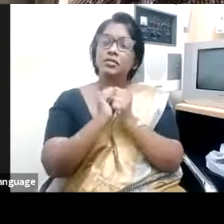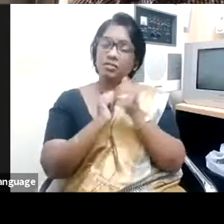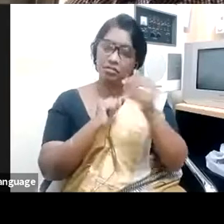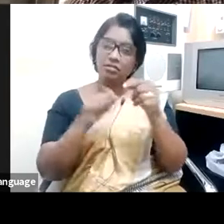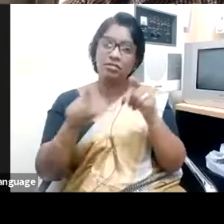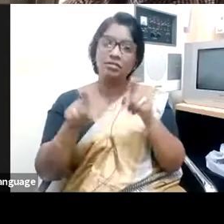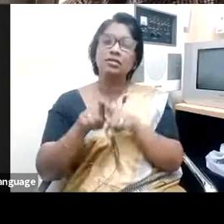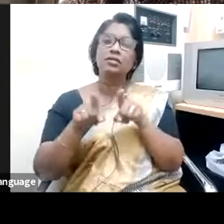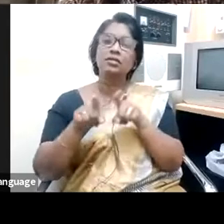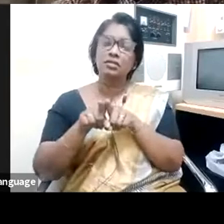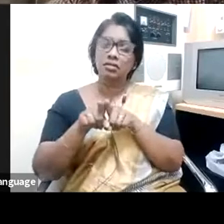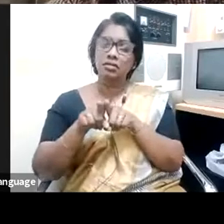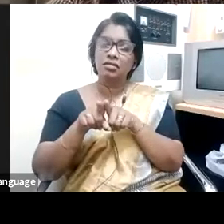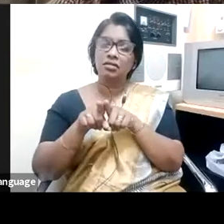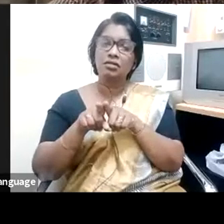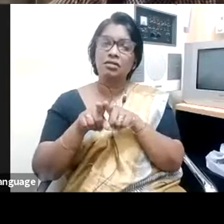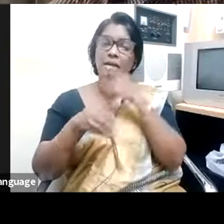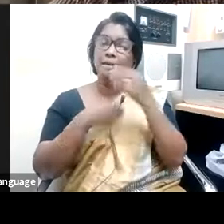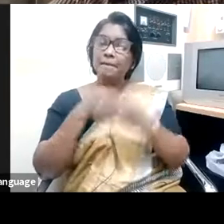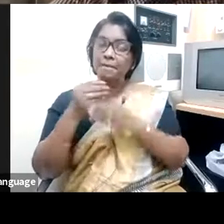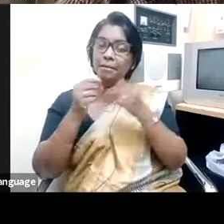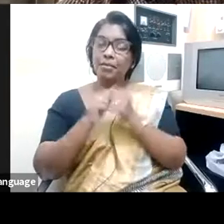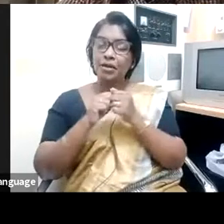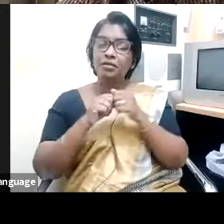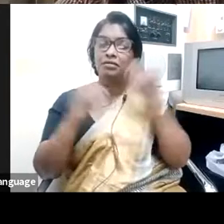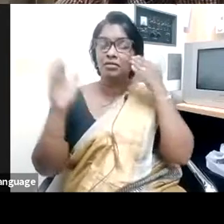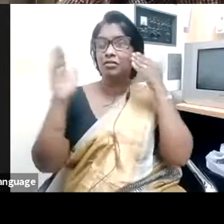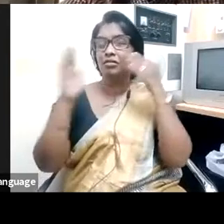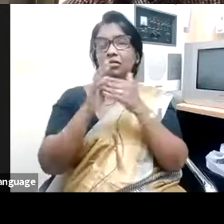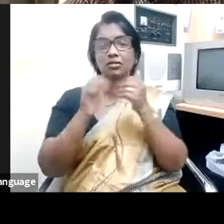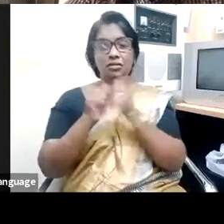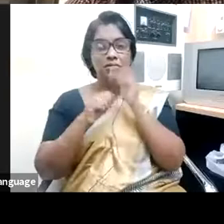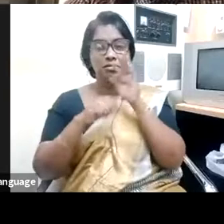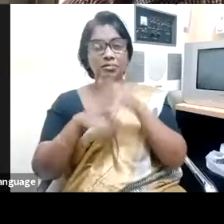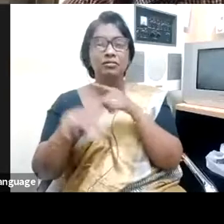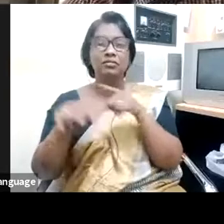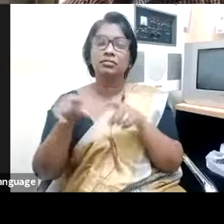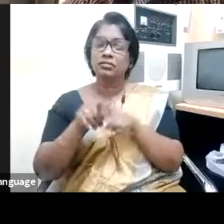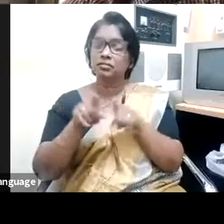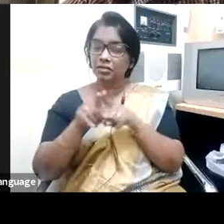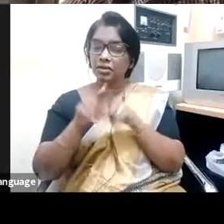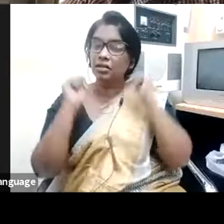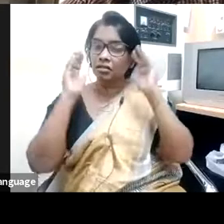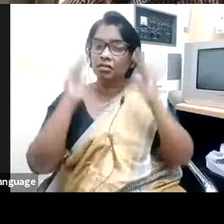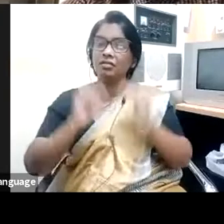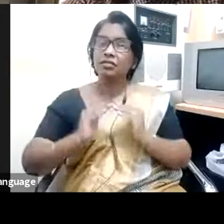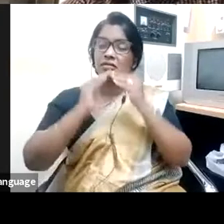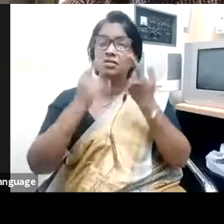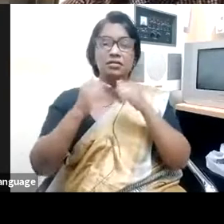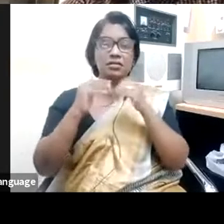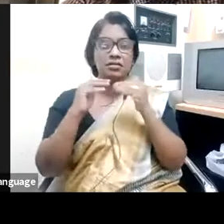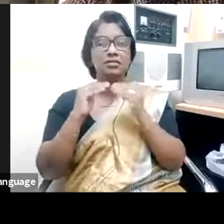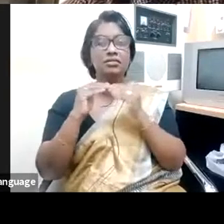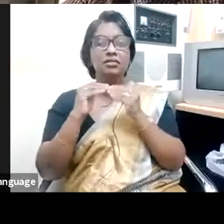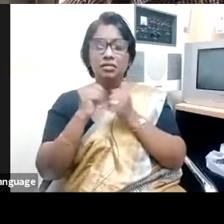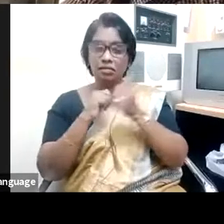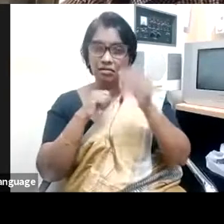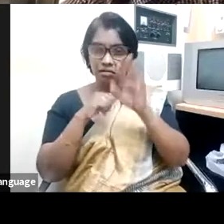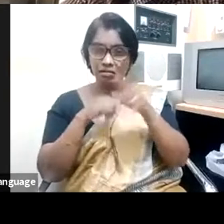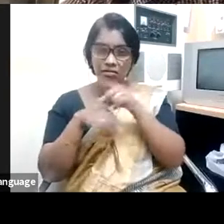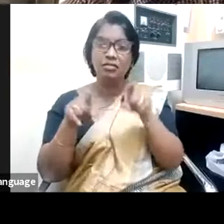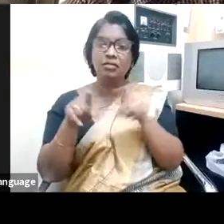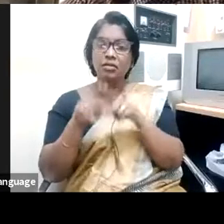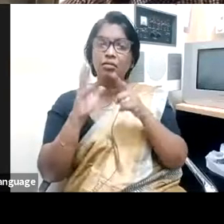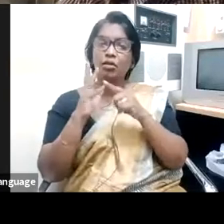whole towards more sustainable and equitable society. And we heard from all of you that. And according to the United Nations that I represent, we